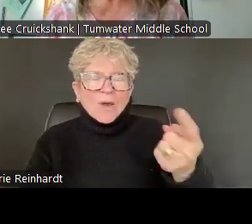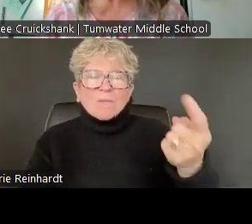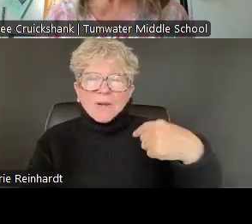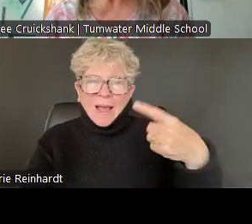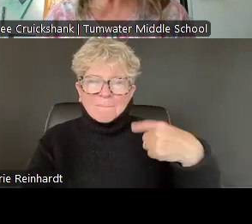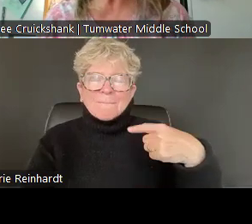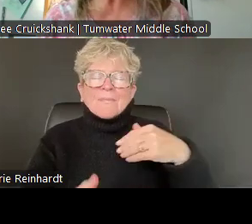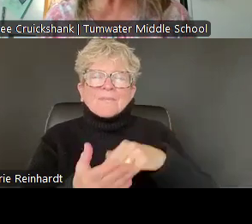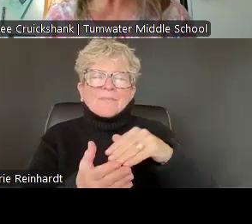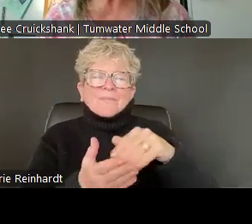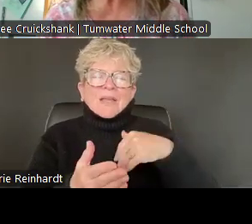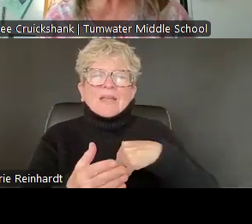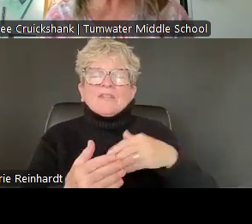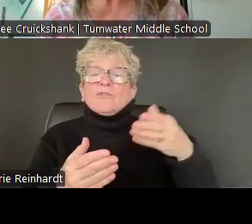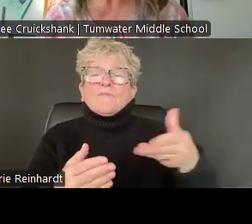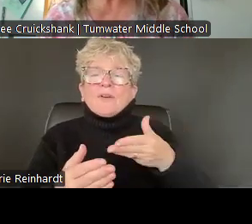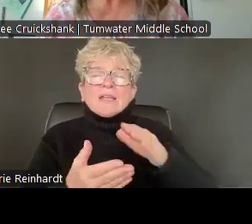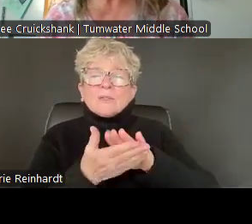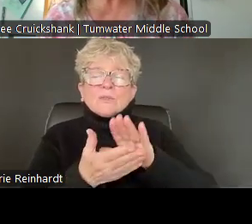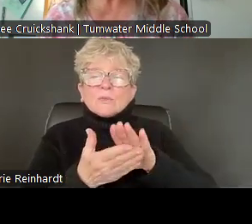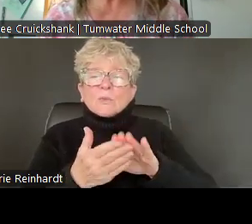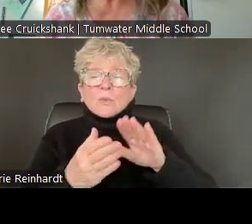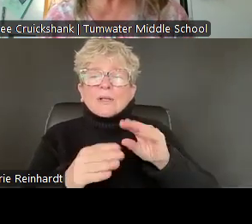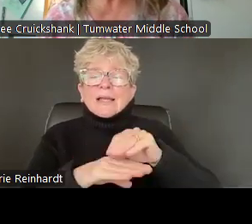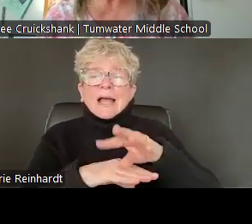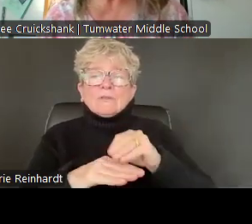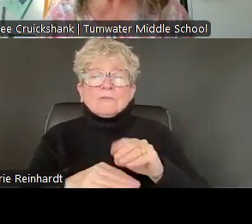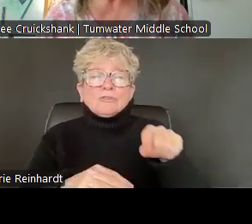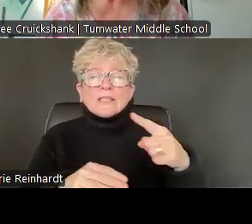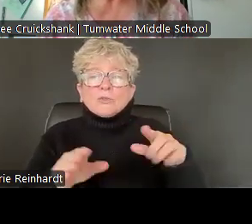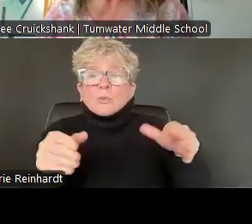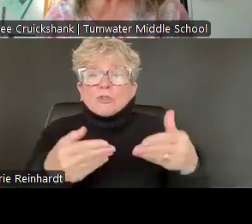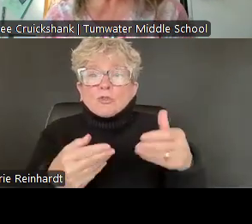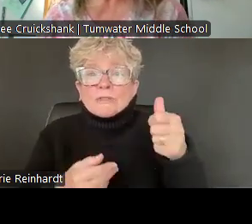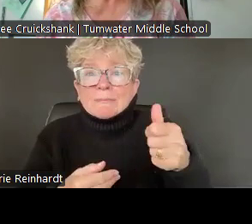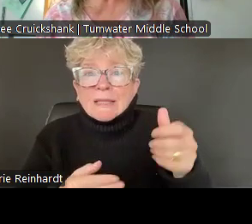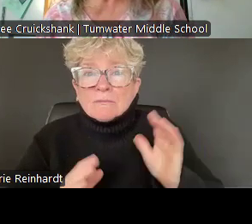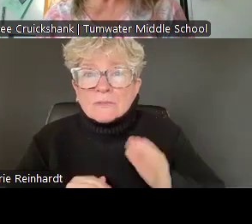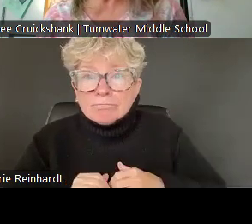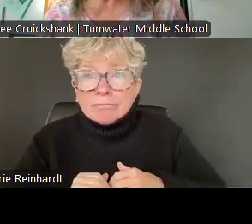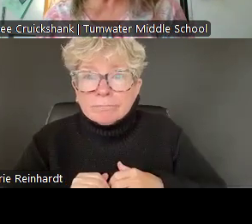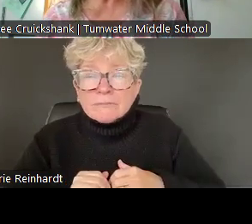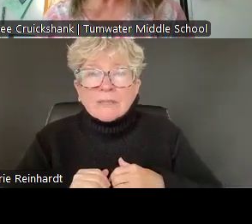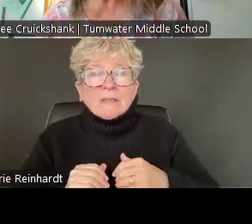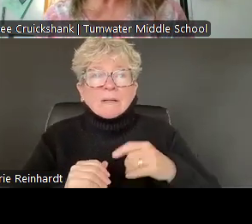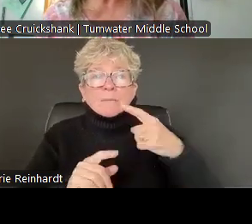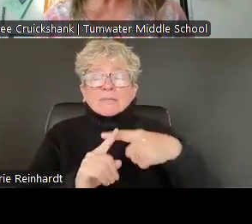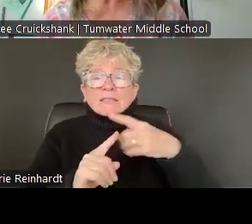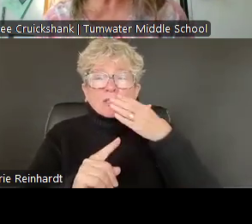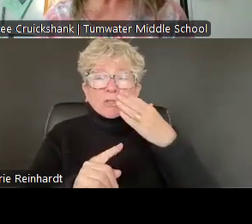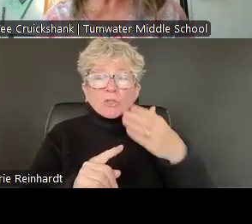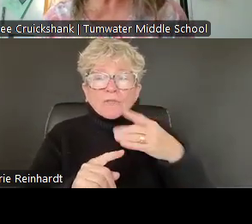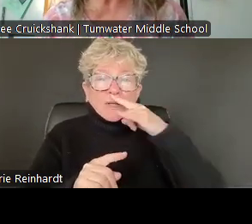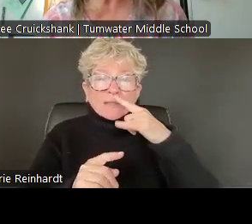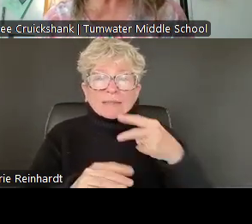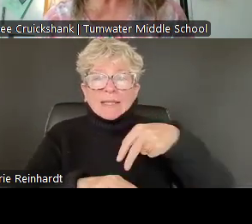is invite the school counselors in just to introduce themselves. And it's good for kids to get up and move. And one of the ways to do